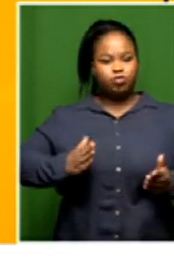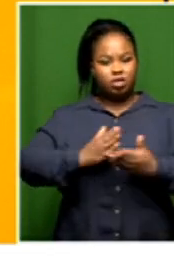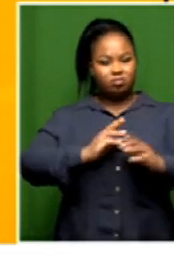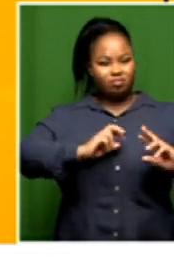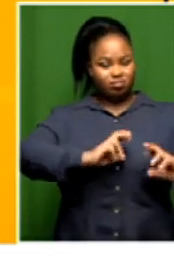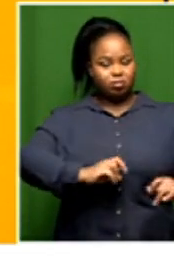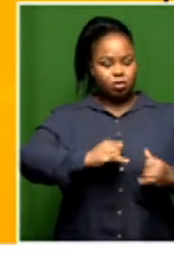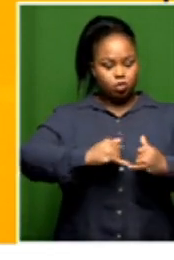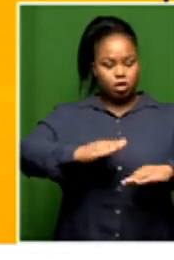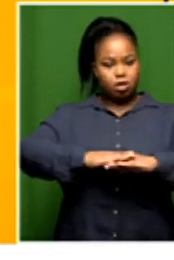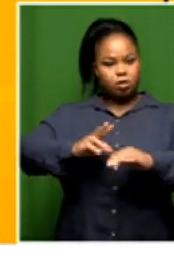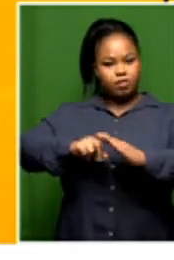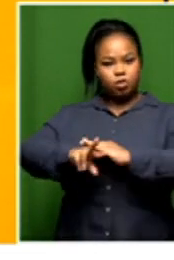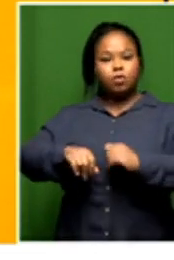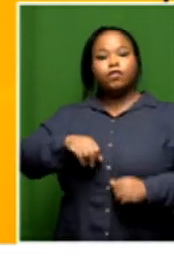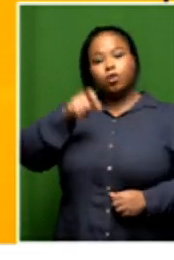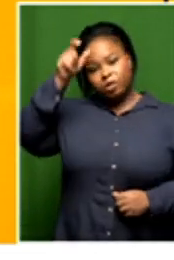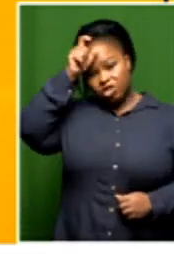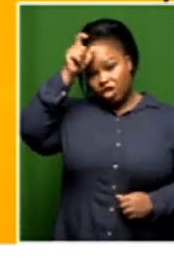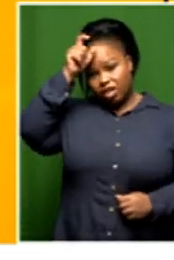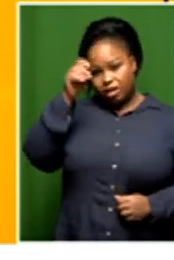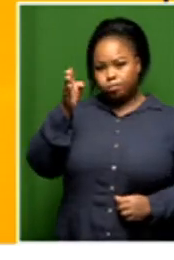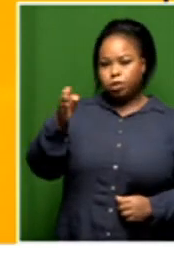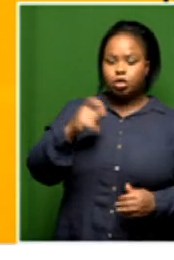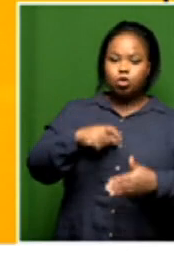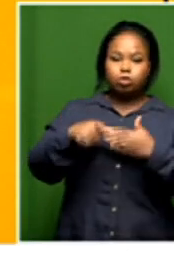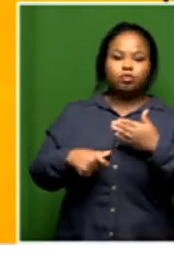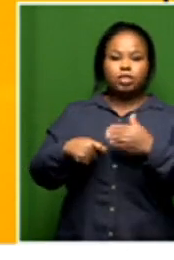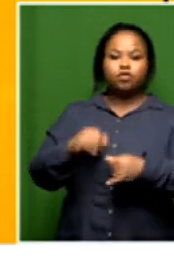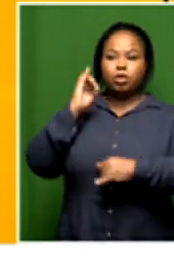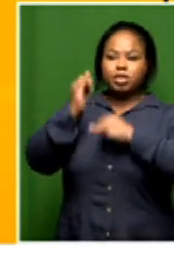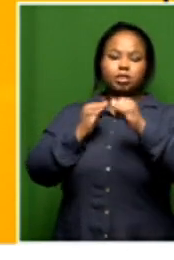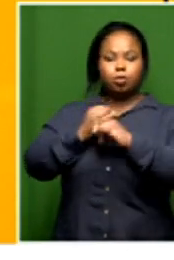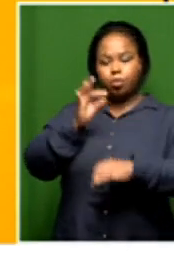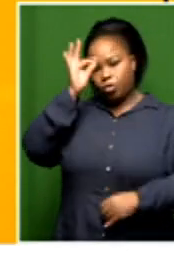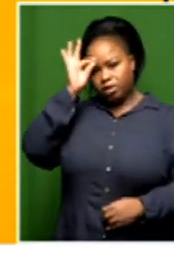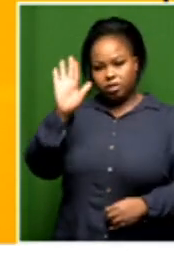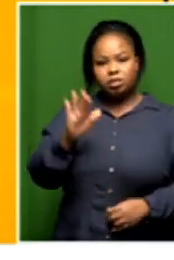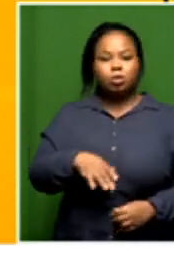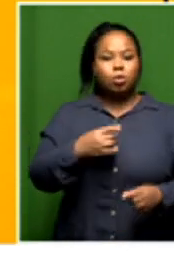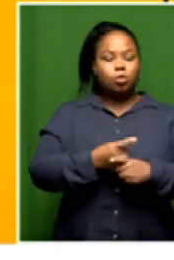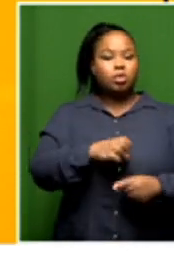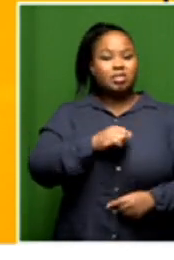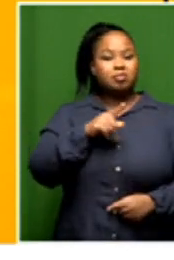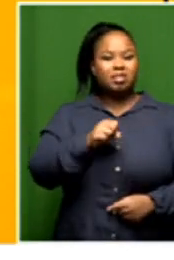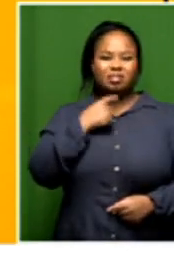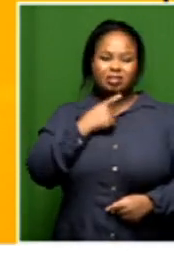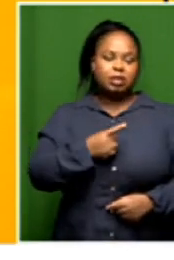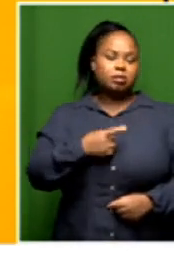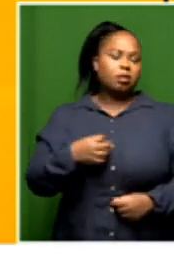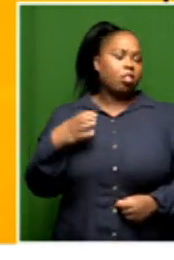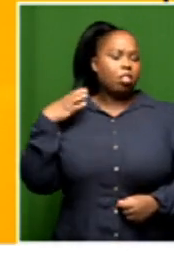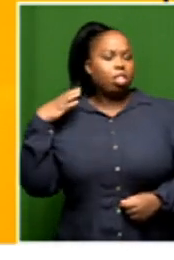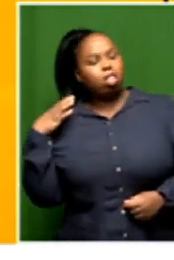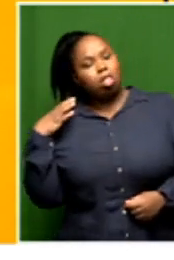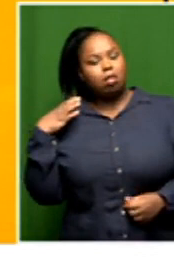investigations via a video link from Turkey, where he is attending an Interpol conference. The police commissioner said SAPS was overstretched